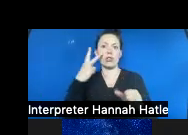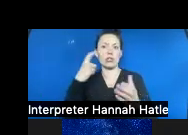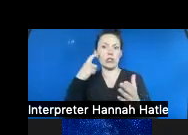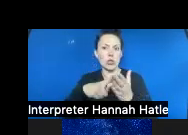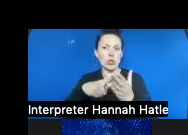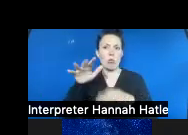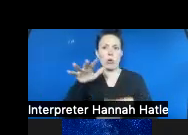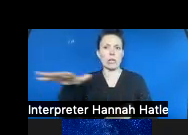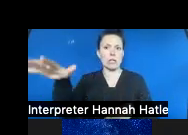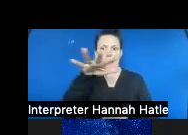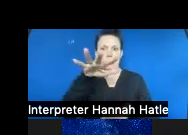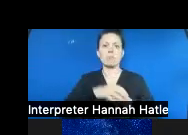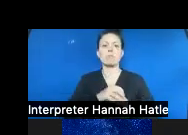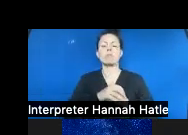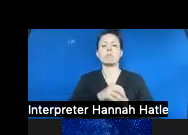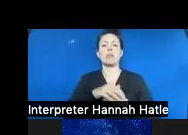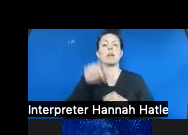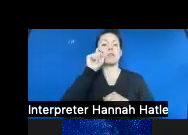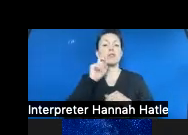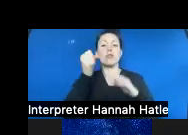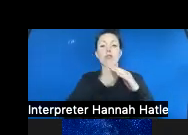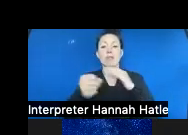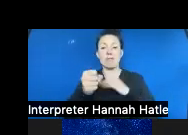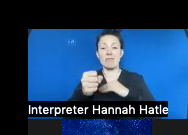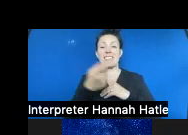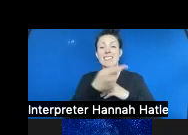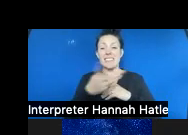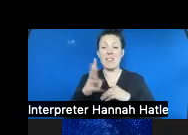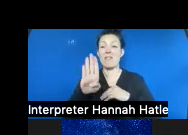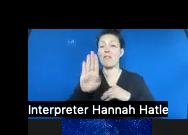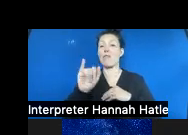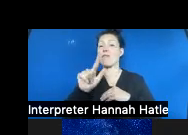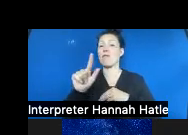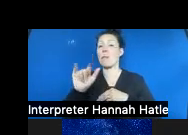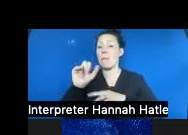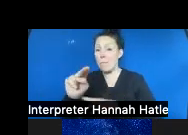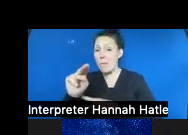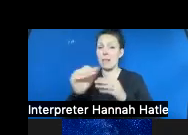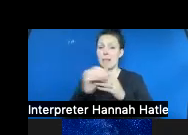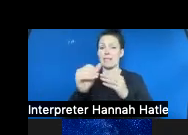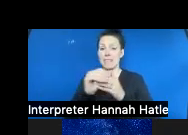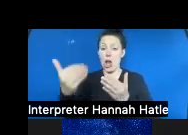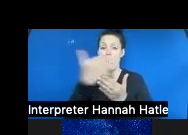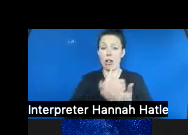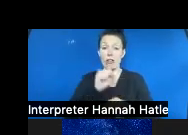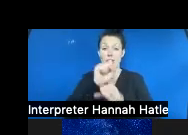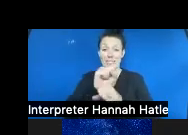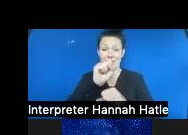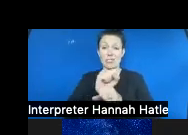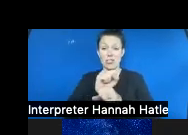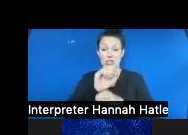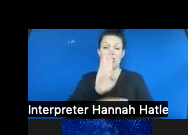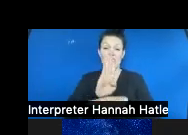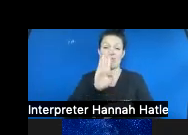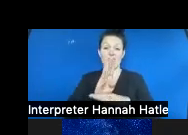So recognizing that sex trafficking is a multi-billion-dollar industry of exploitation and enslavement, and it does target